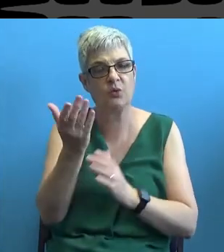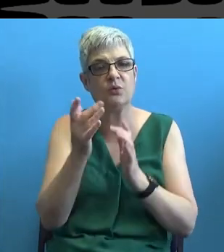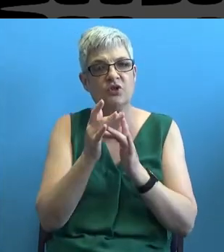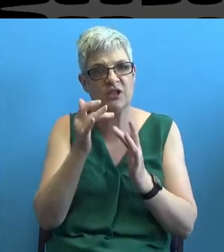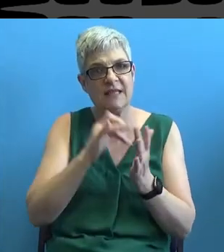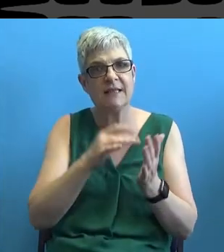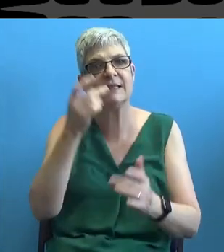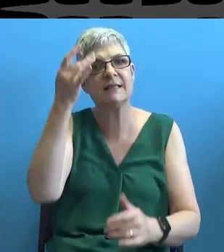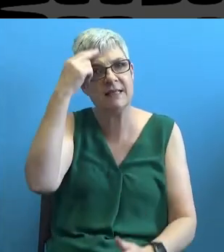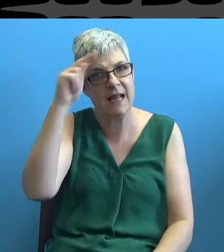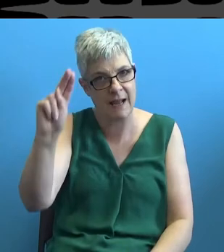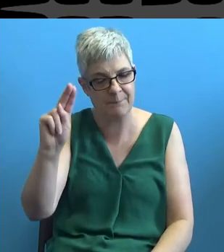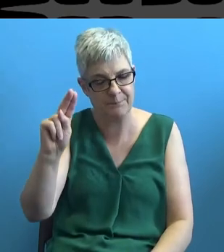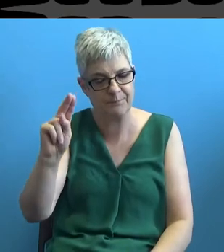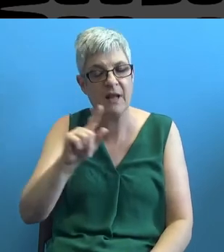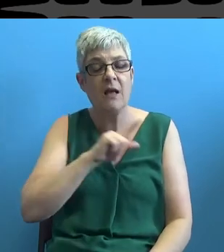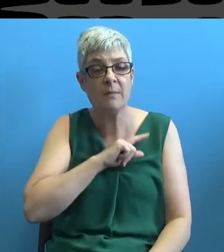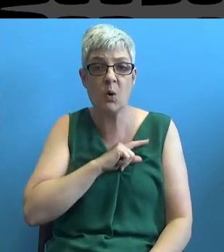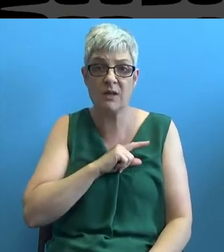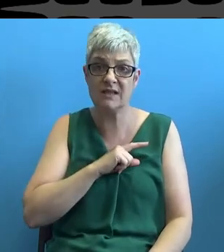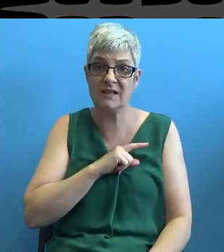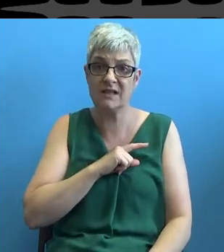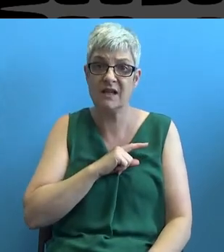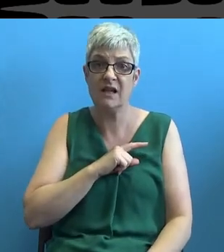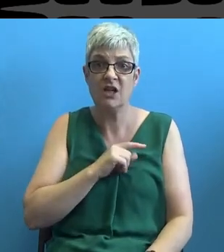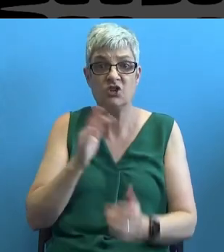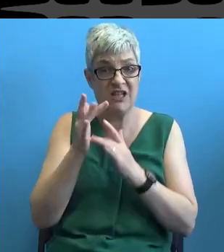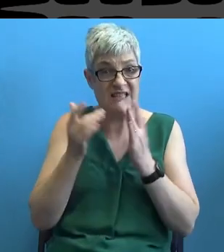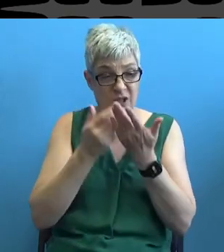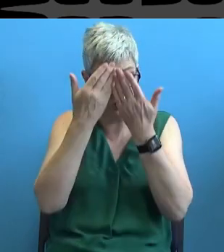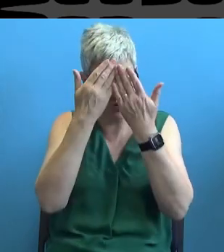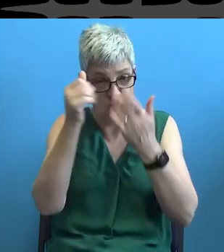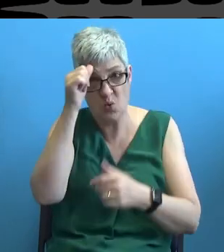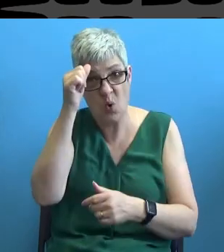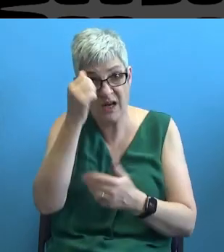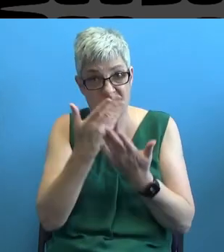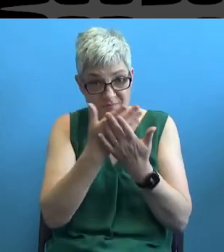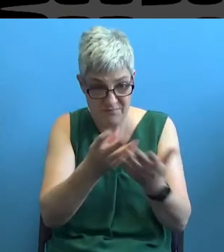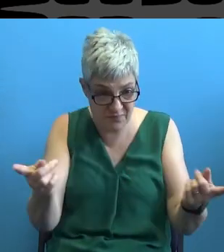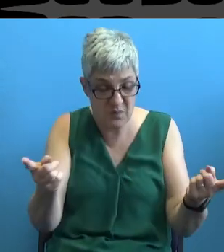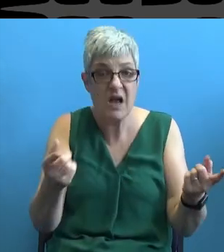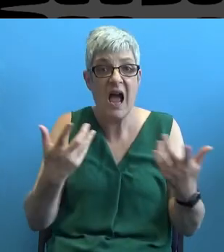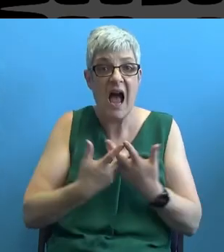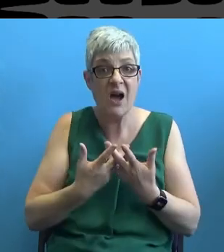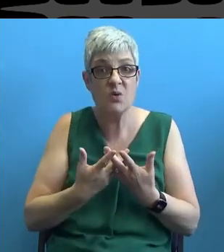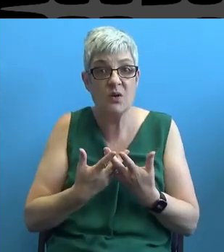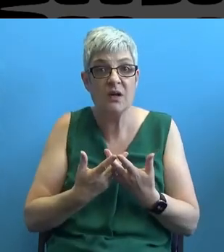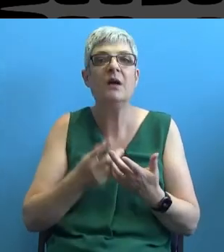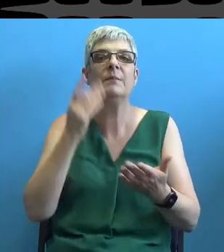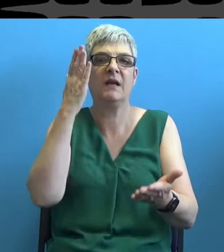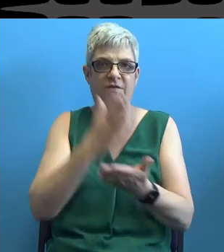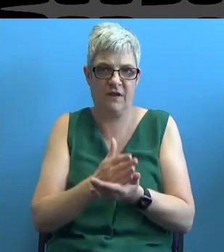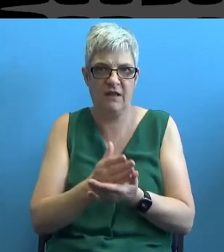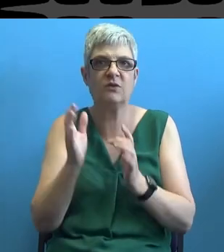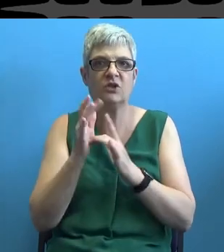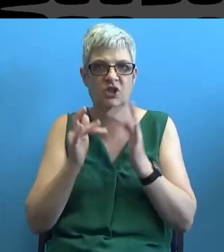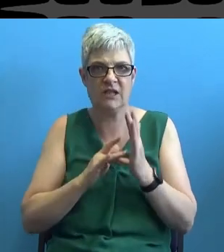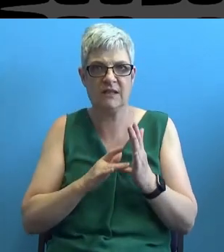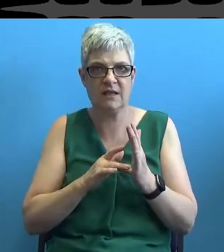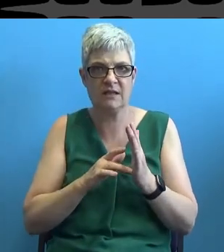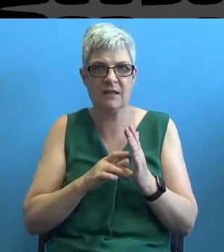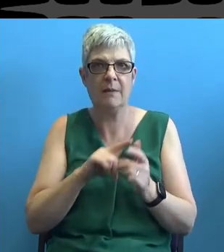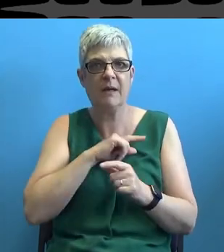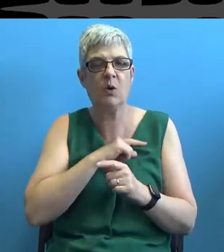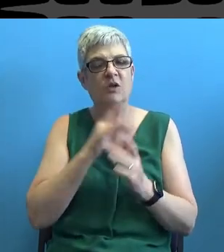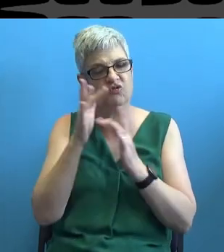name. For the only way that we can make Jesus known is by being faithful to Jesus, and he is the one who stooped